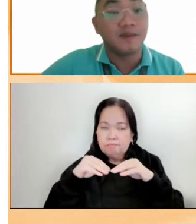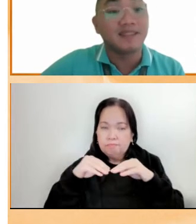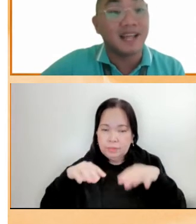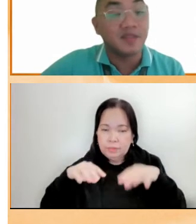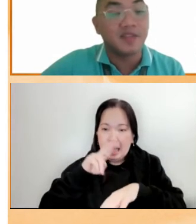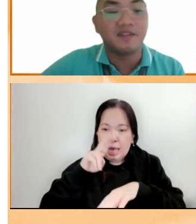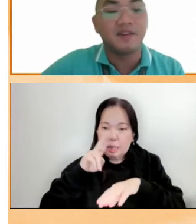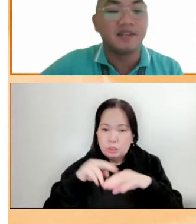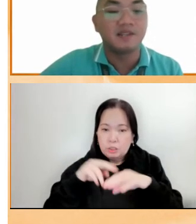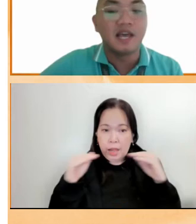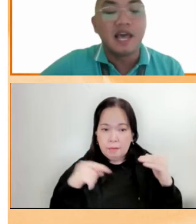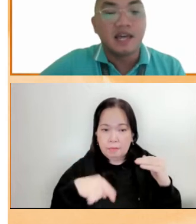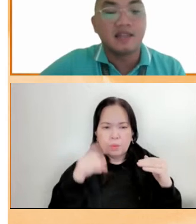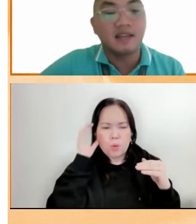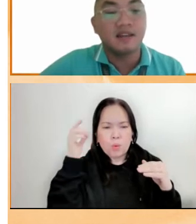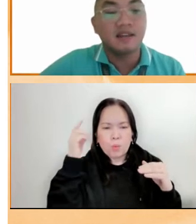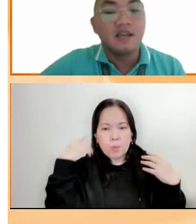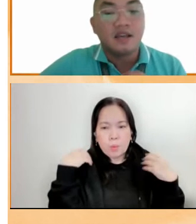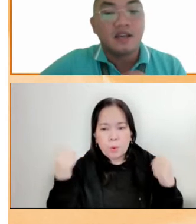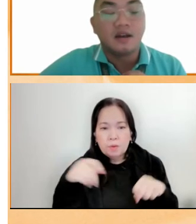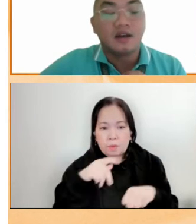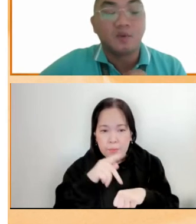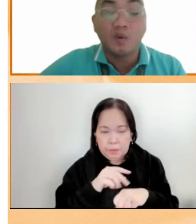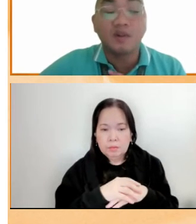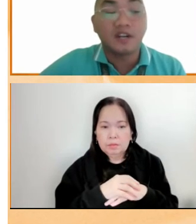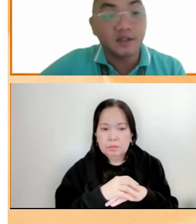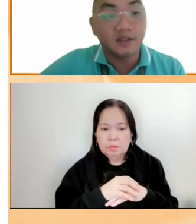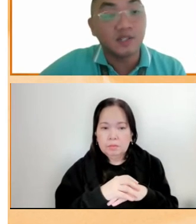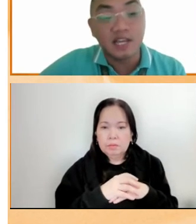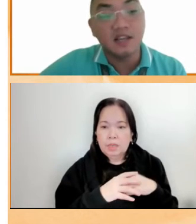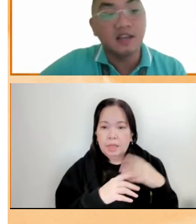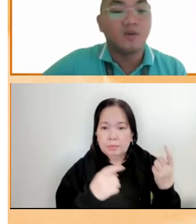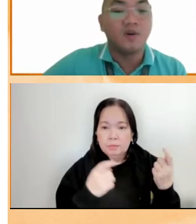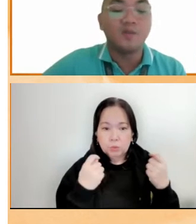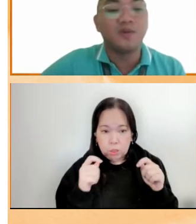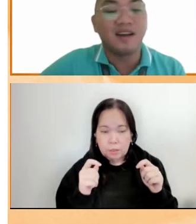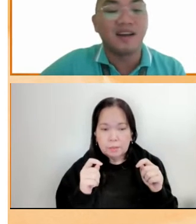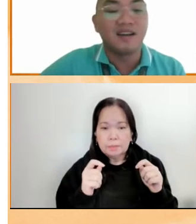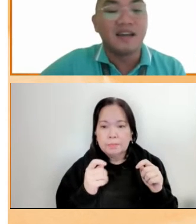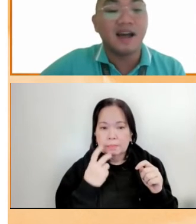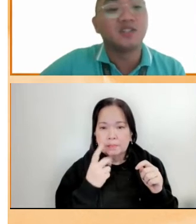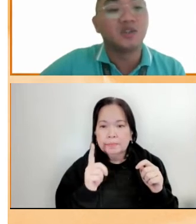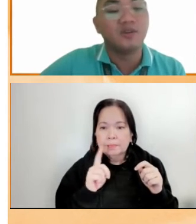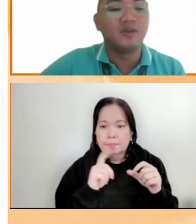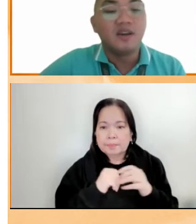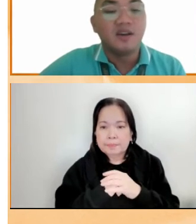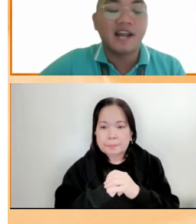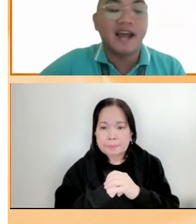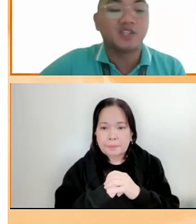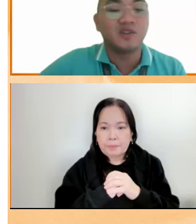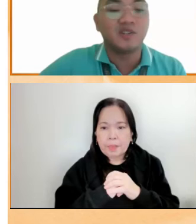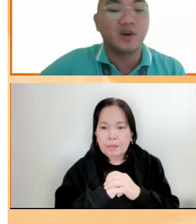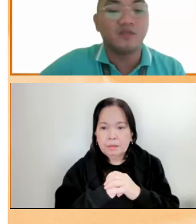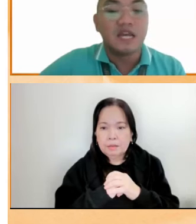of mental health in the Philippines. And then we will try to see kung ano po yung mga action, no? What